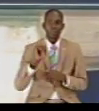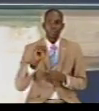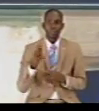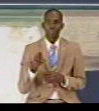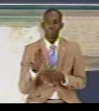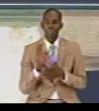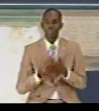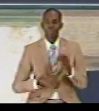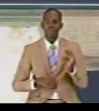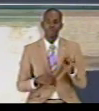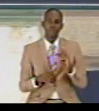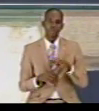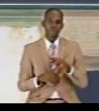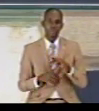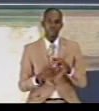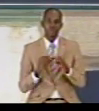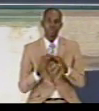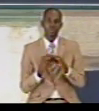chapter